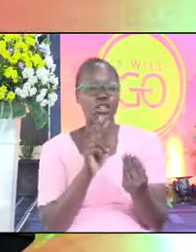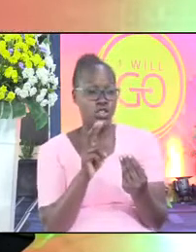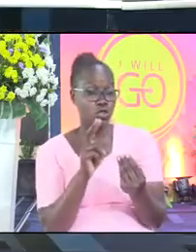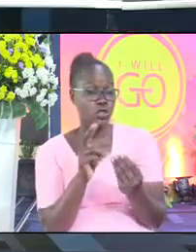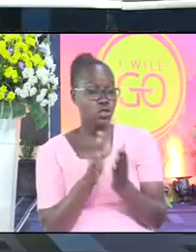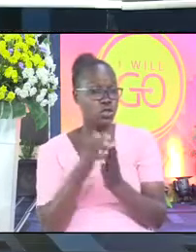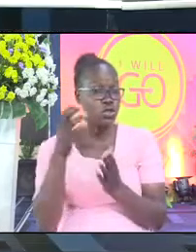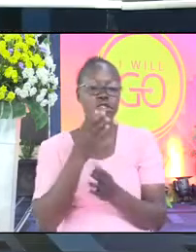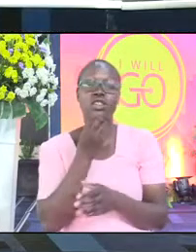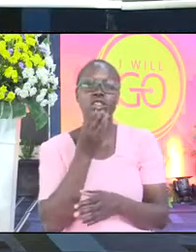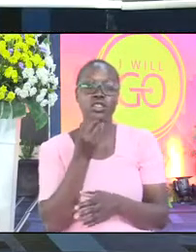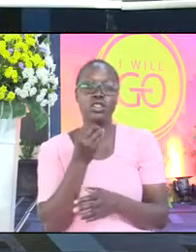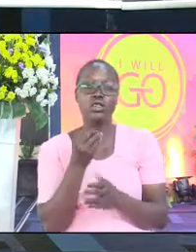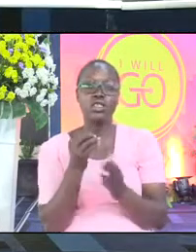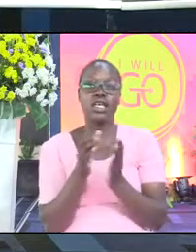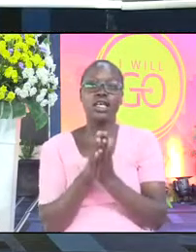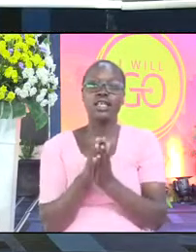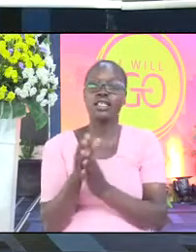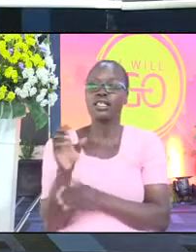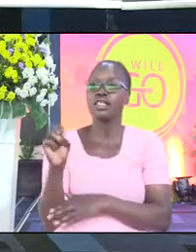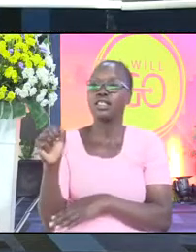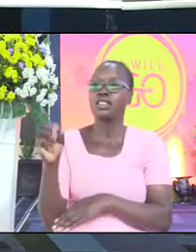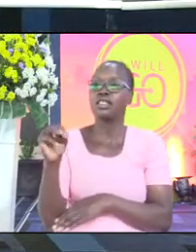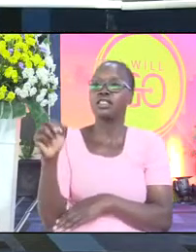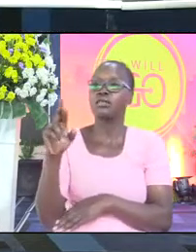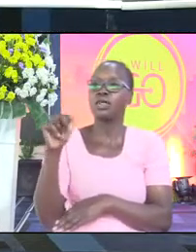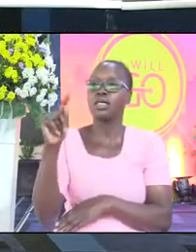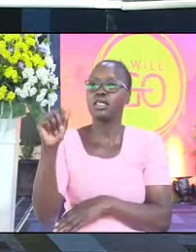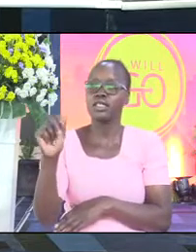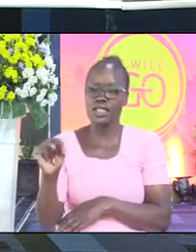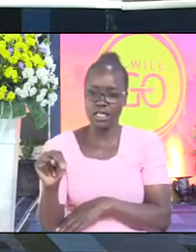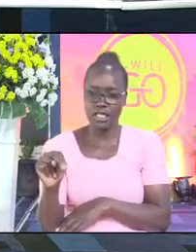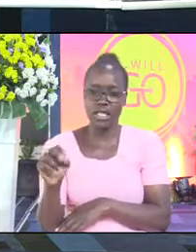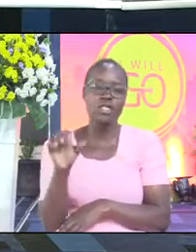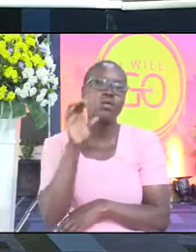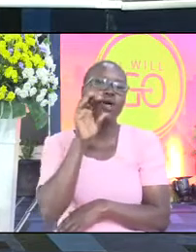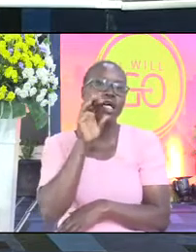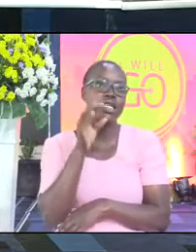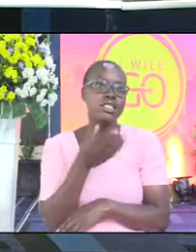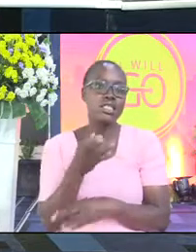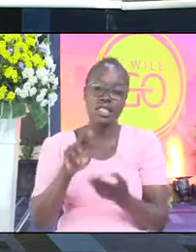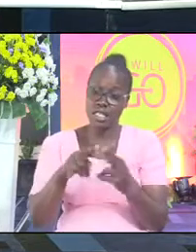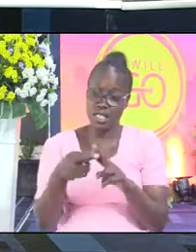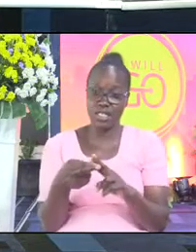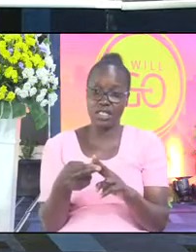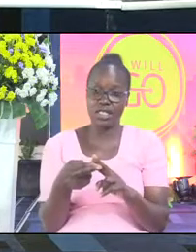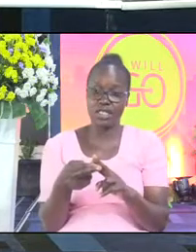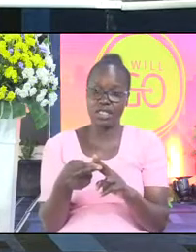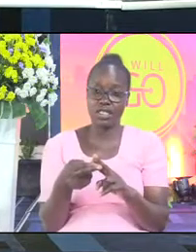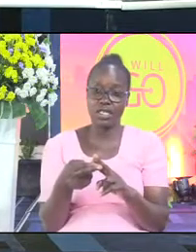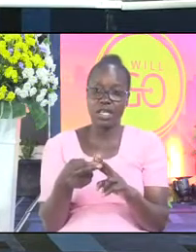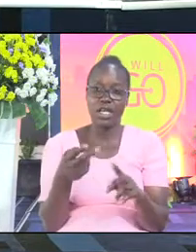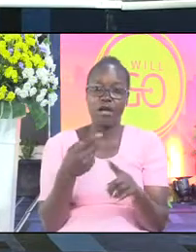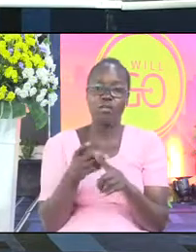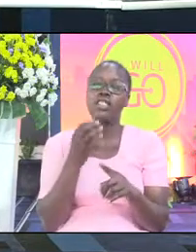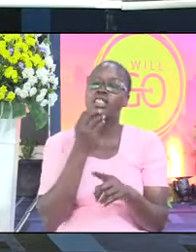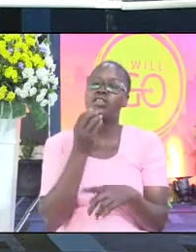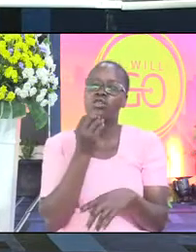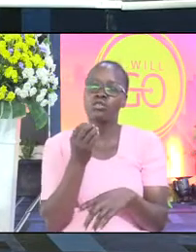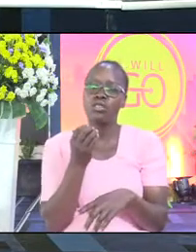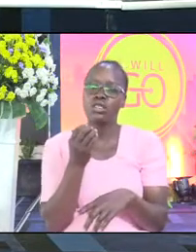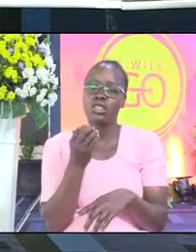the Jews and the Samaritans were cousins. They were related. But the